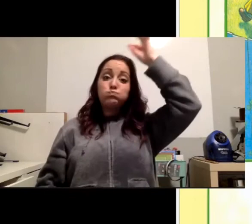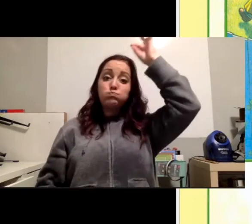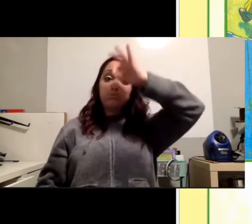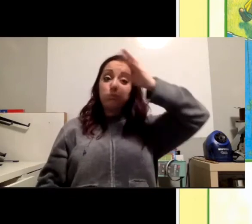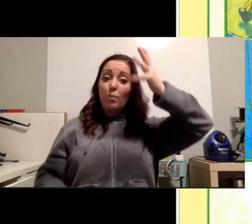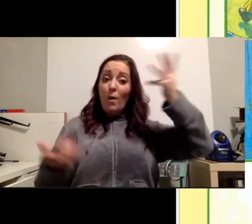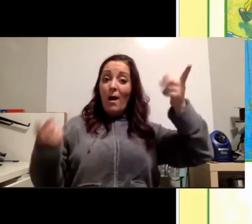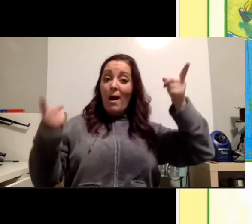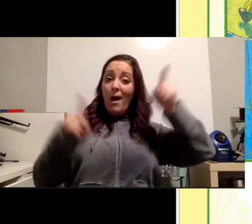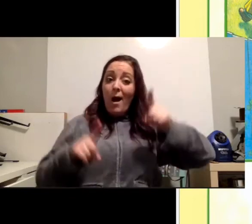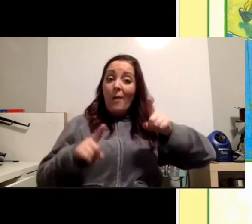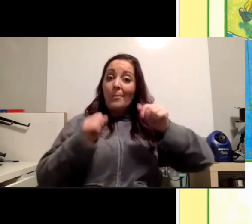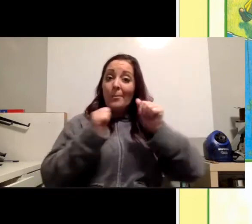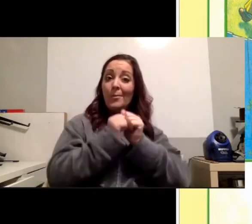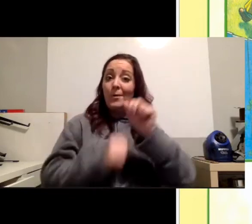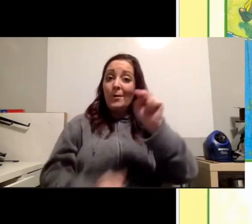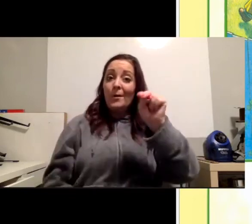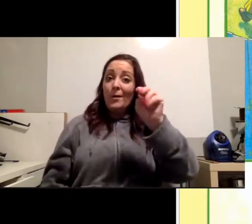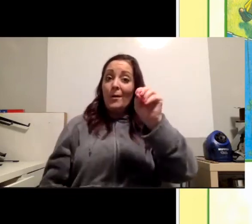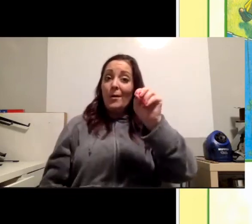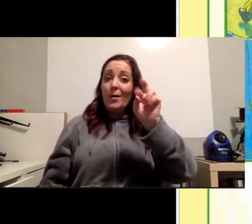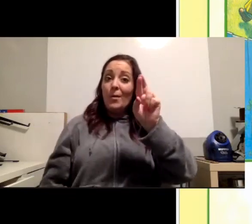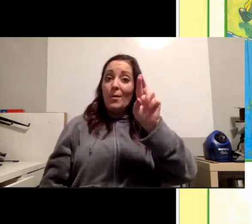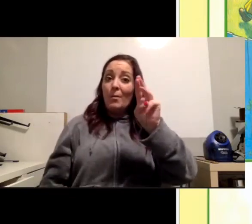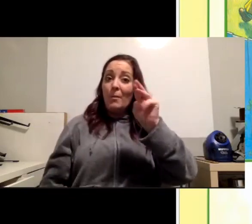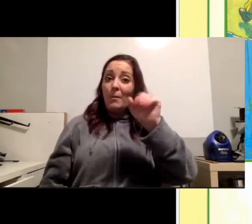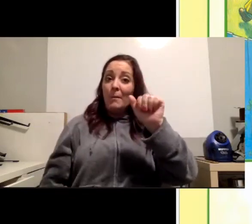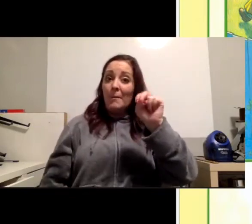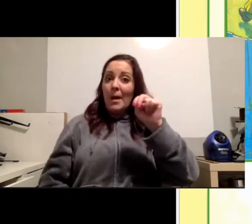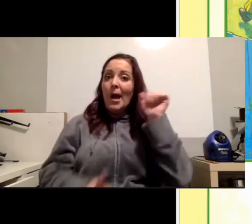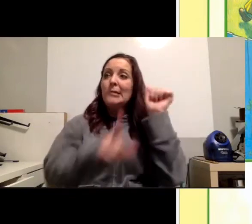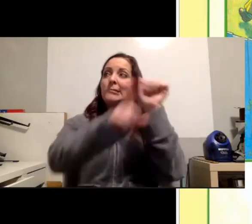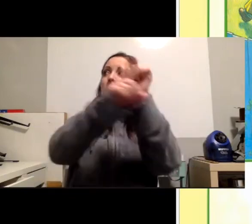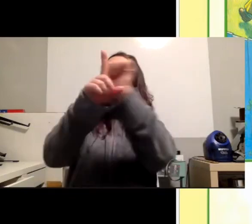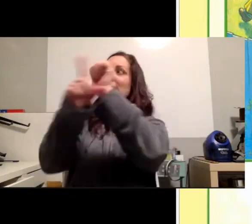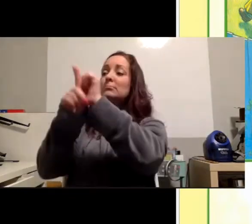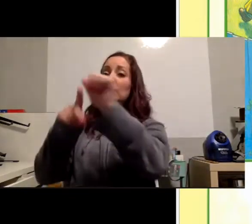he knew nothing of Norman's tricks.